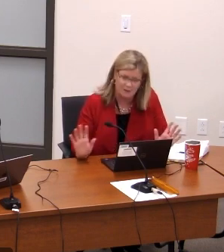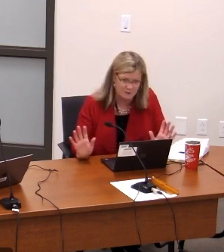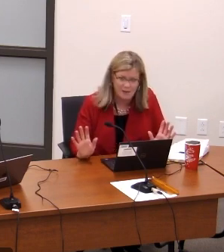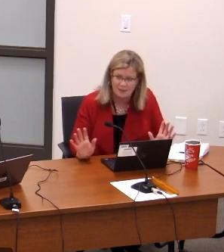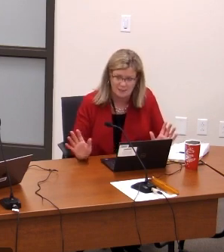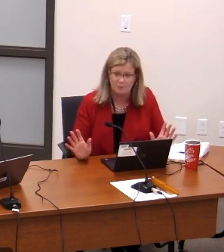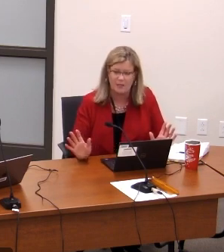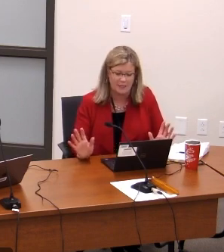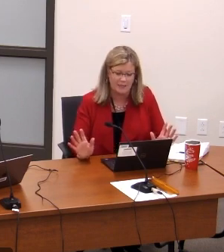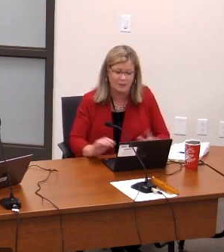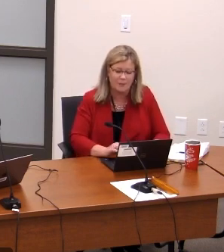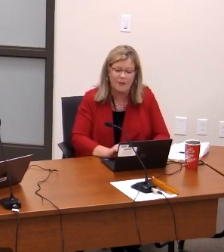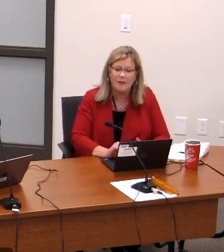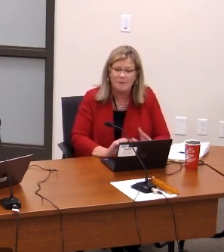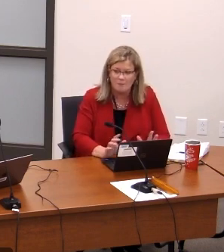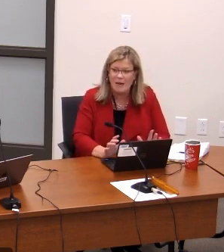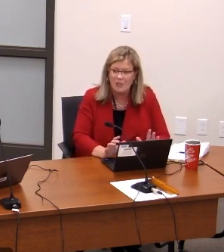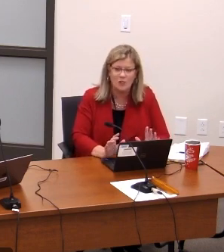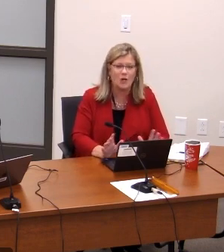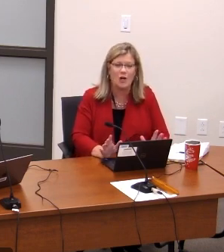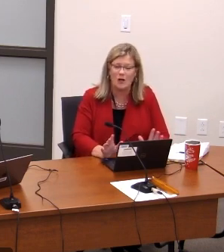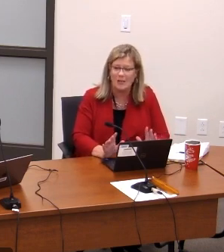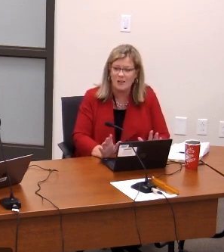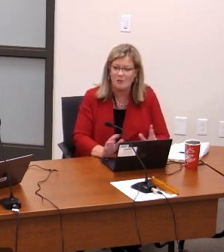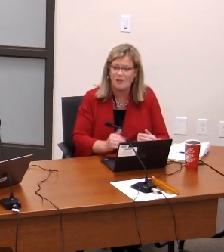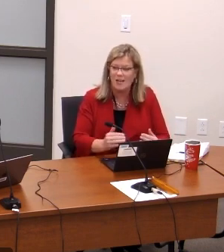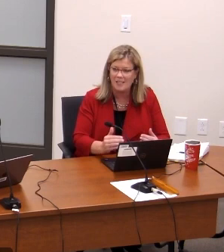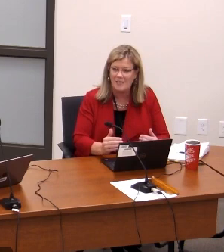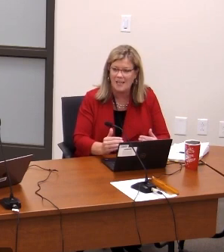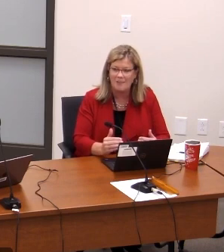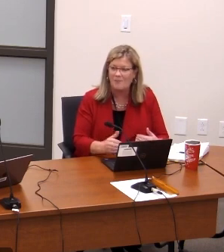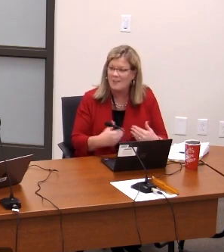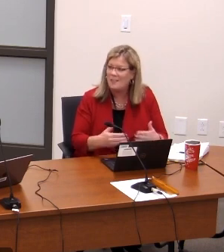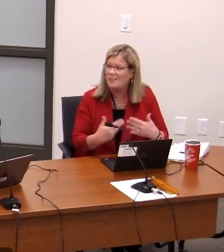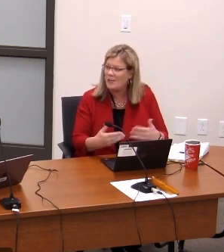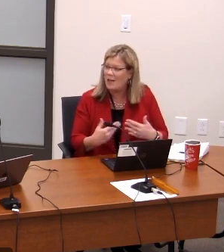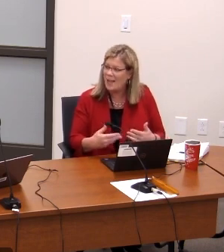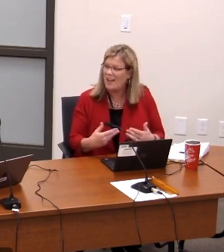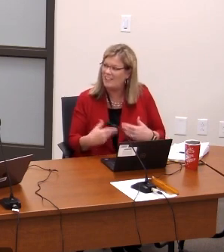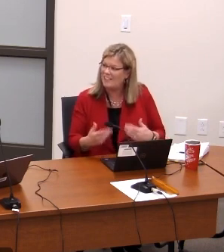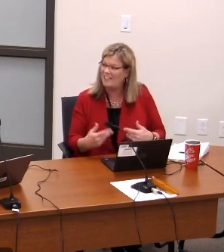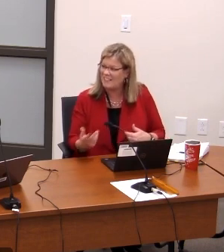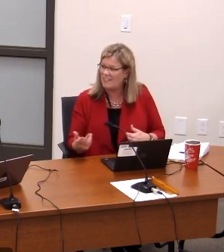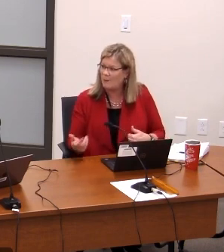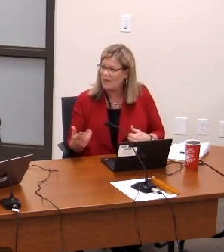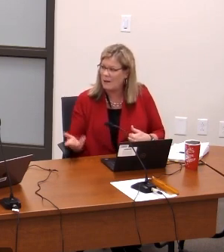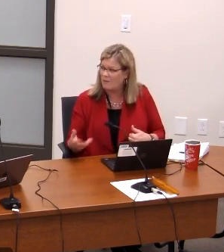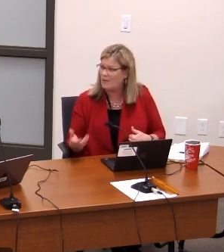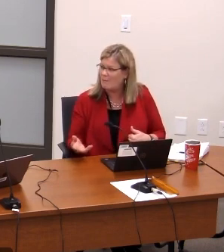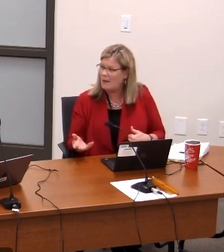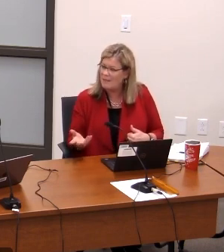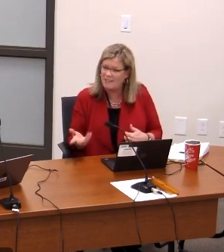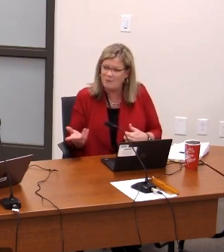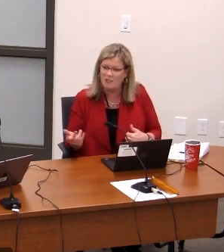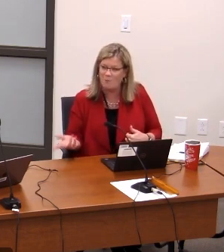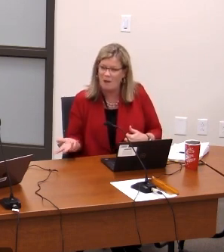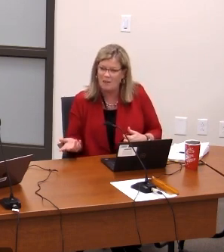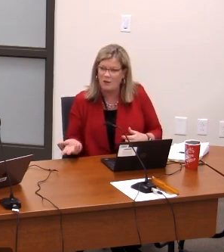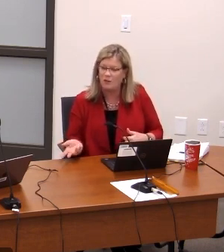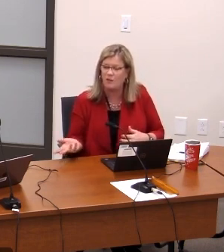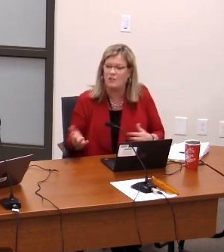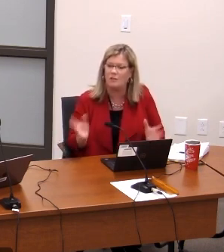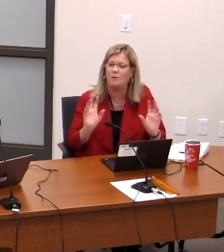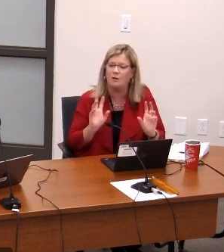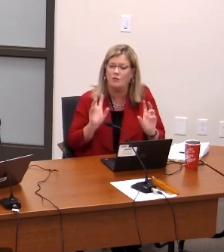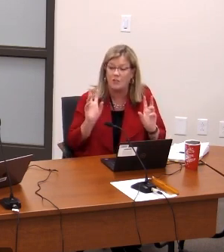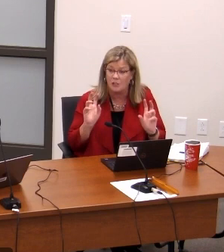is a plug, I know. Make sure that you're telling them to, hey, look at this STLP offering. It might be something your